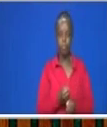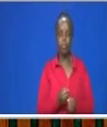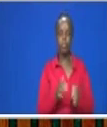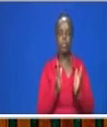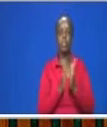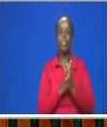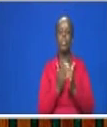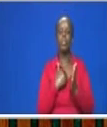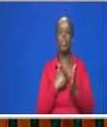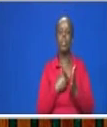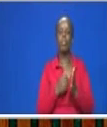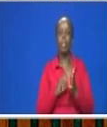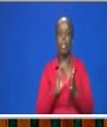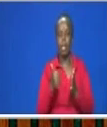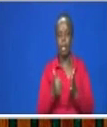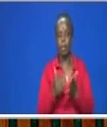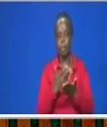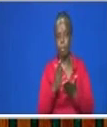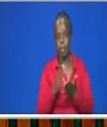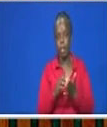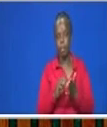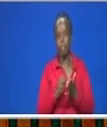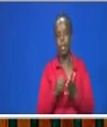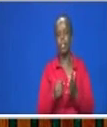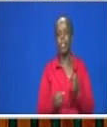and you have a spare wheel in the boot of the car,